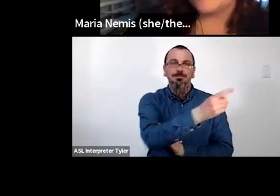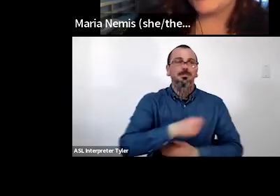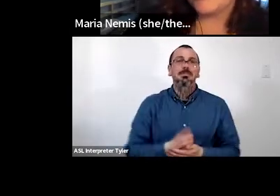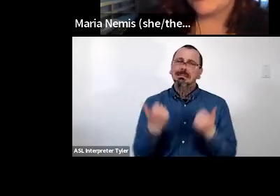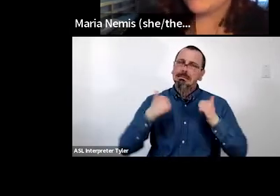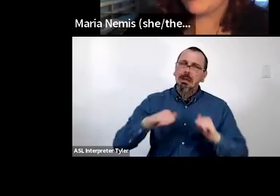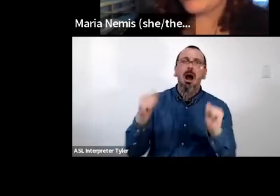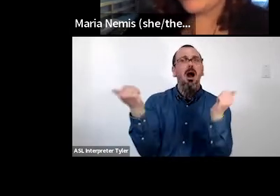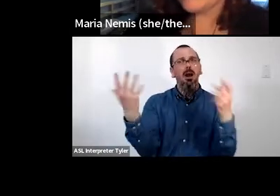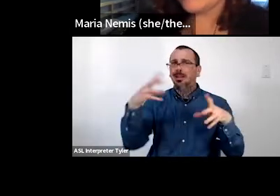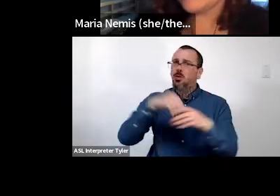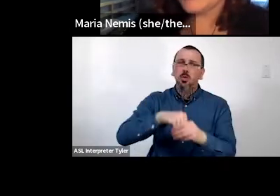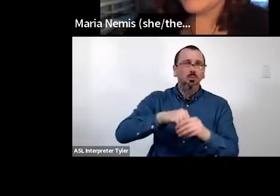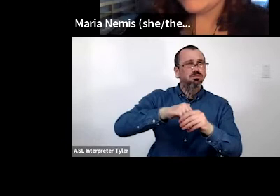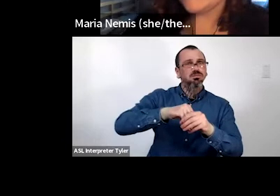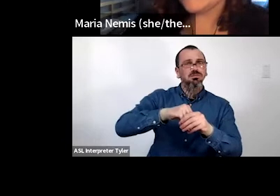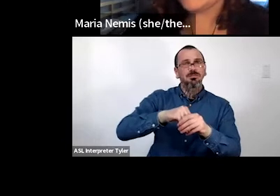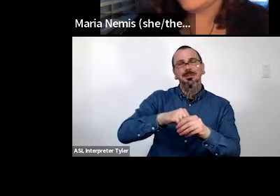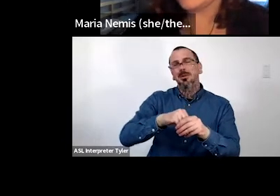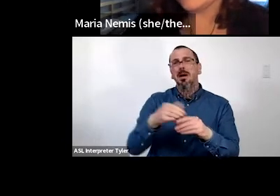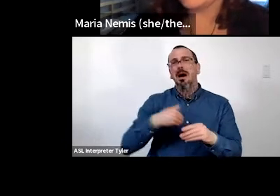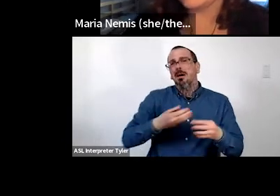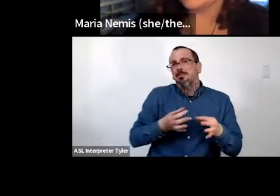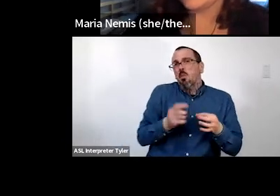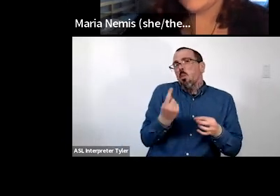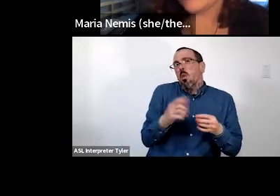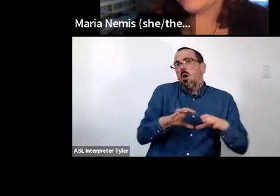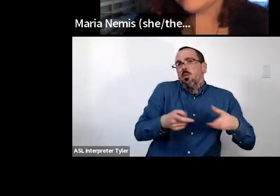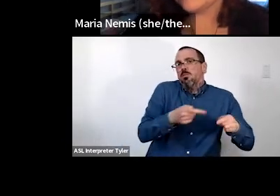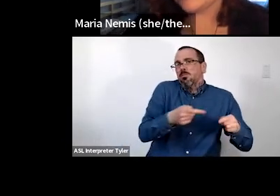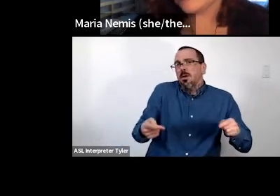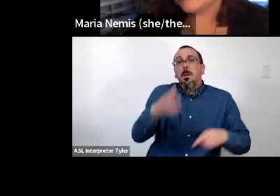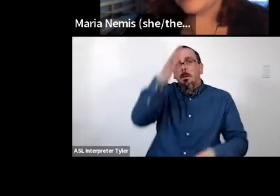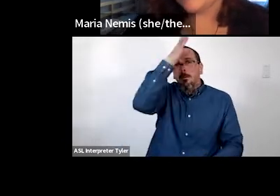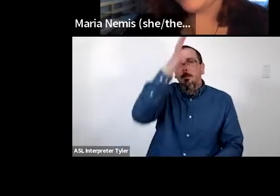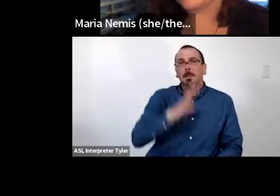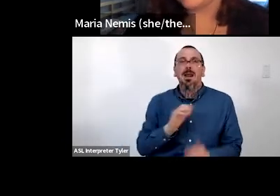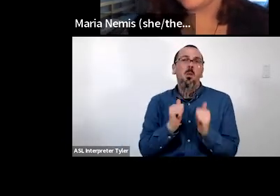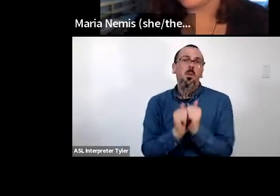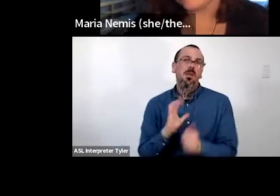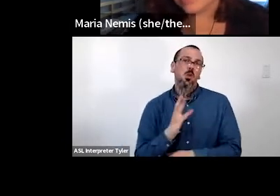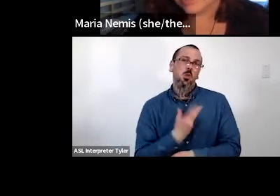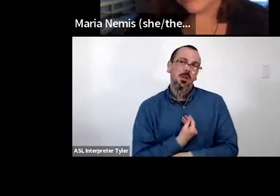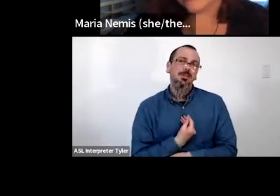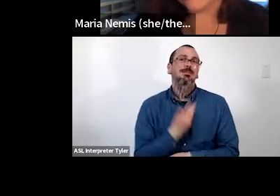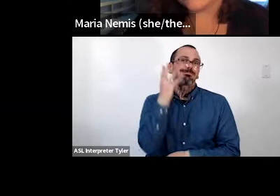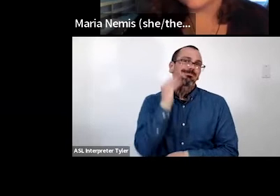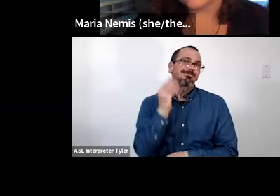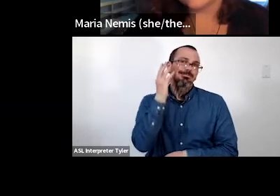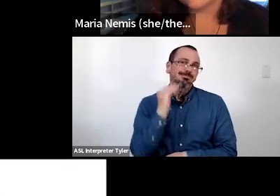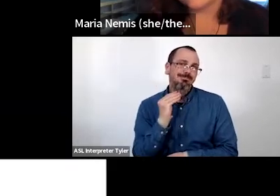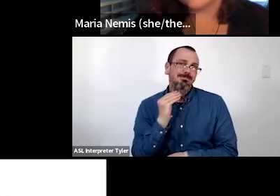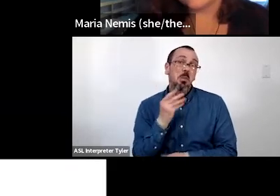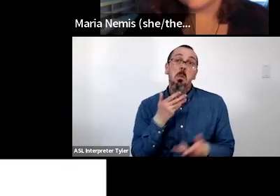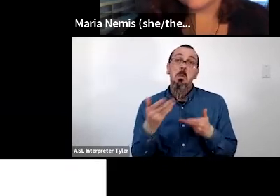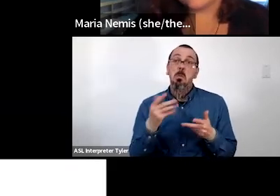new variable I called man with trans experience for those who indicated that they were a man instead of a trans man, but then later said that they identified as trans.